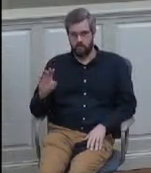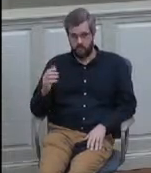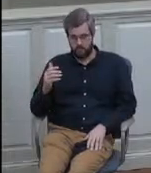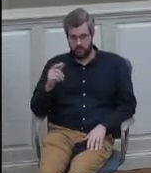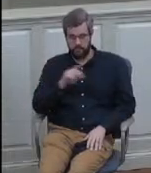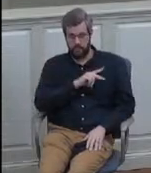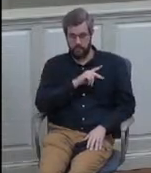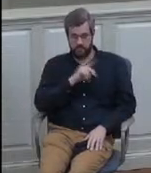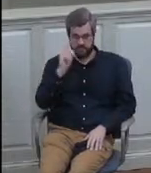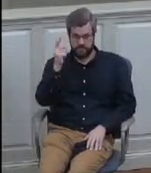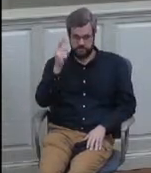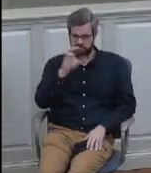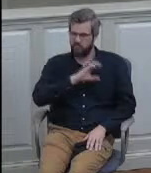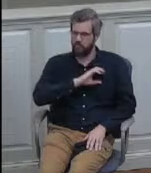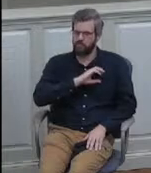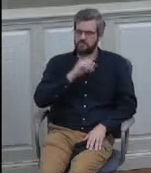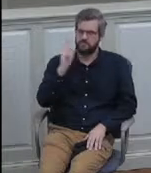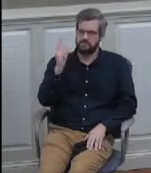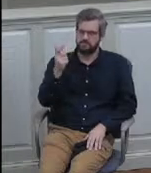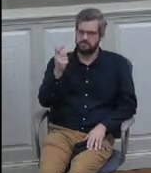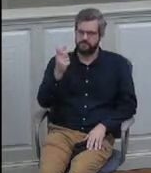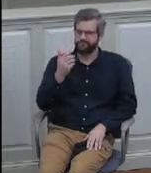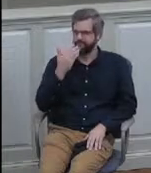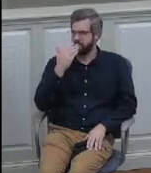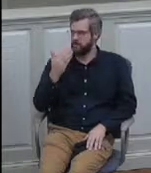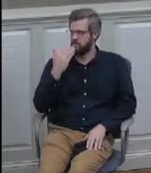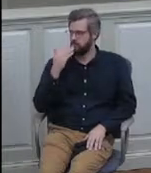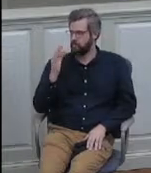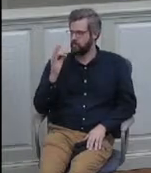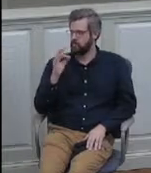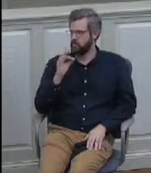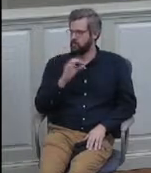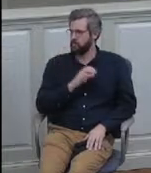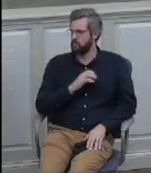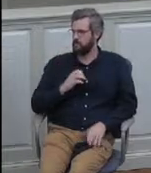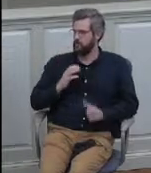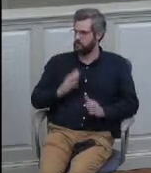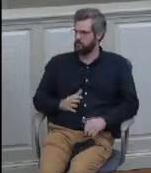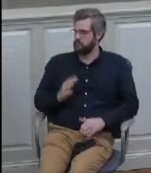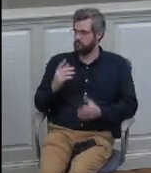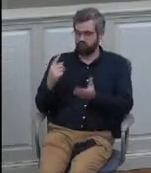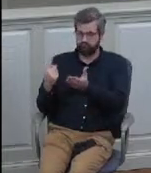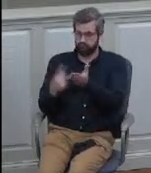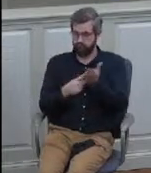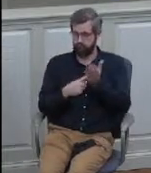second to that? Second. Thank you, Commissioner Cottle. Discussion.